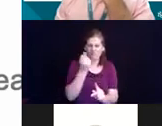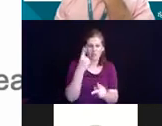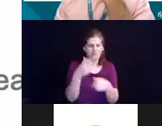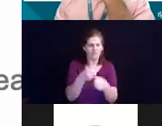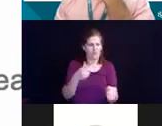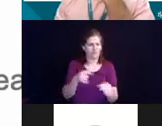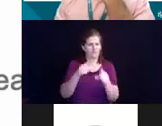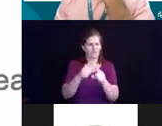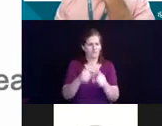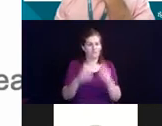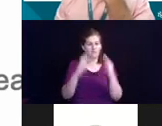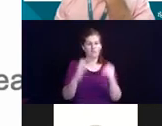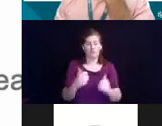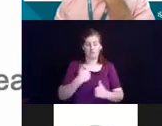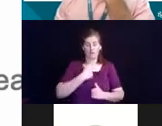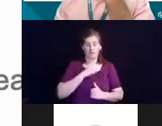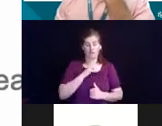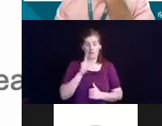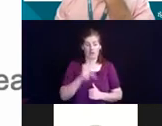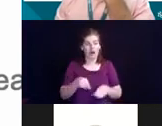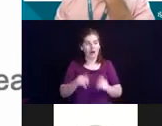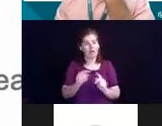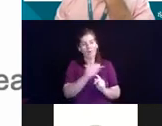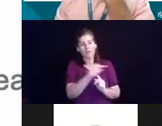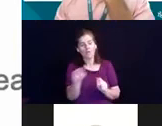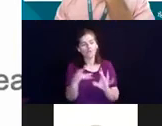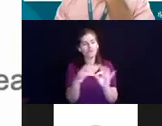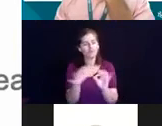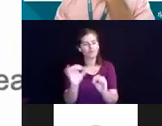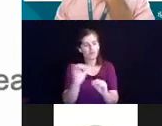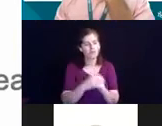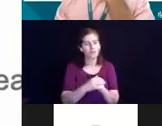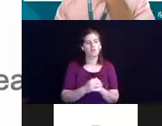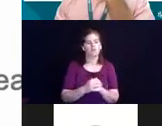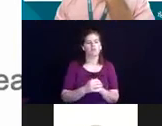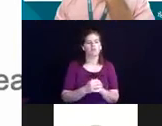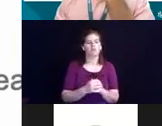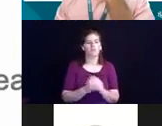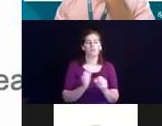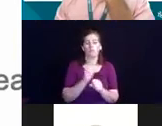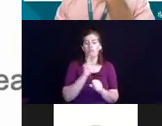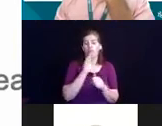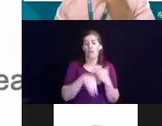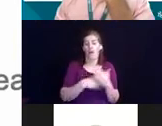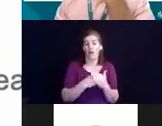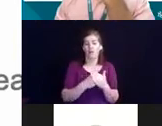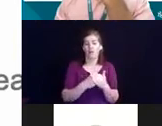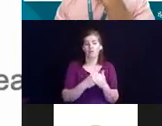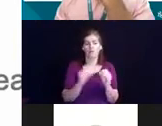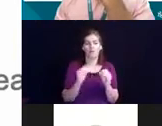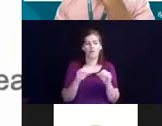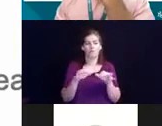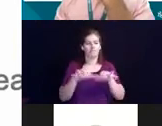to both speak up ourselves and give others a chance to speak. We want to make sure no one monopolizes